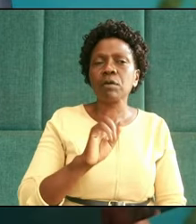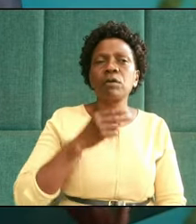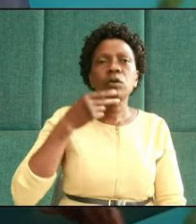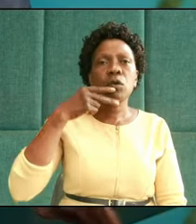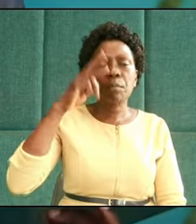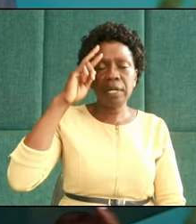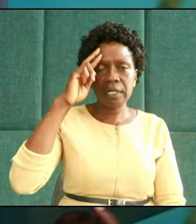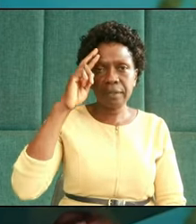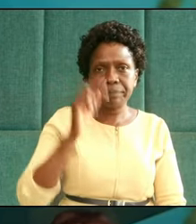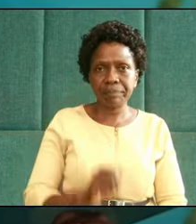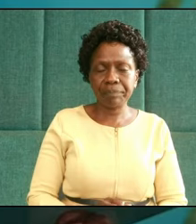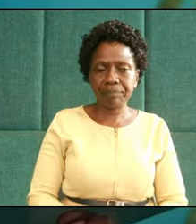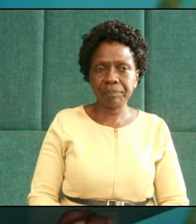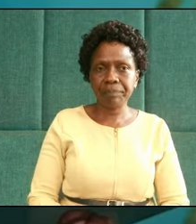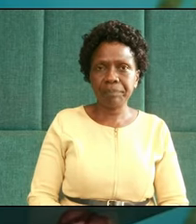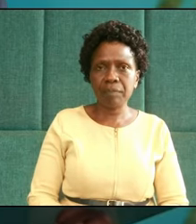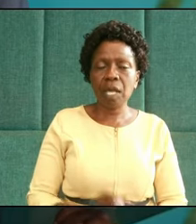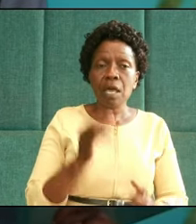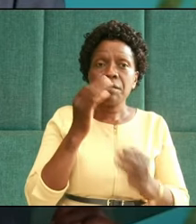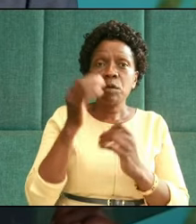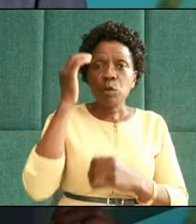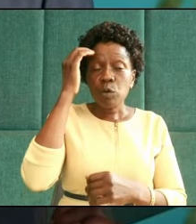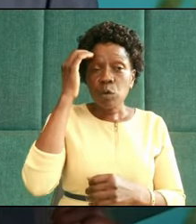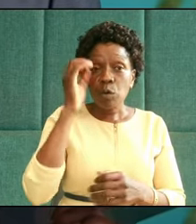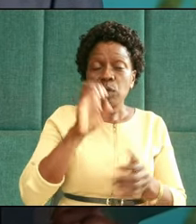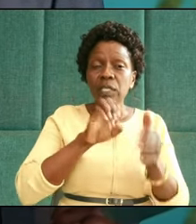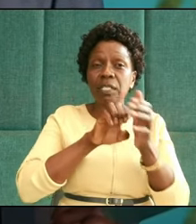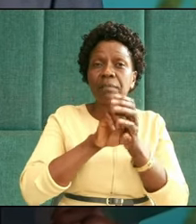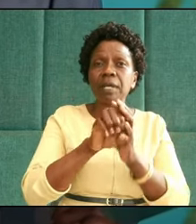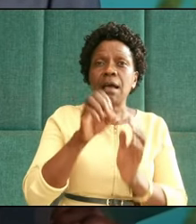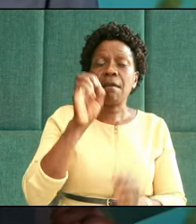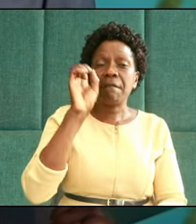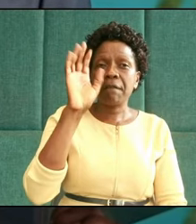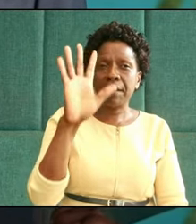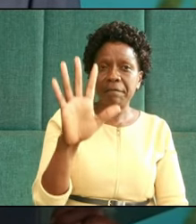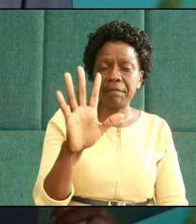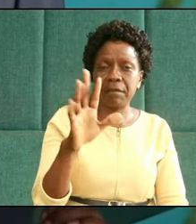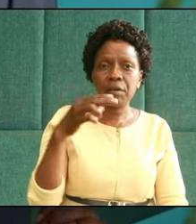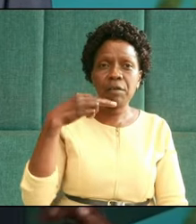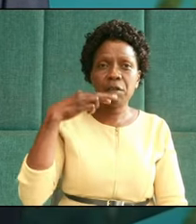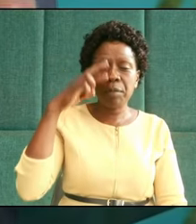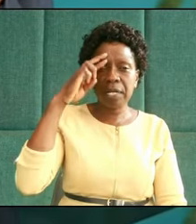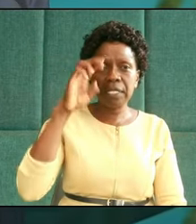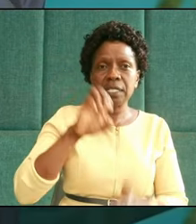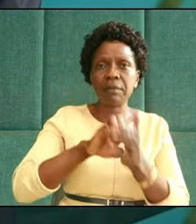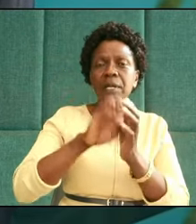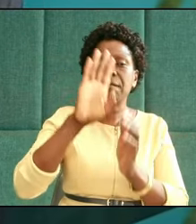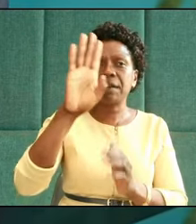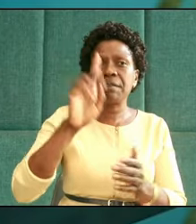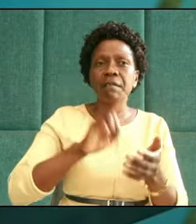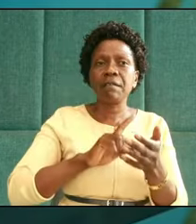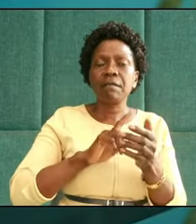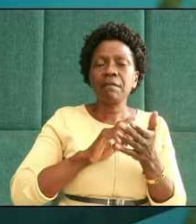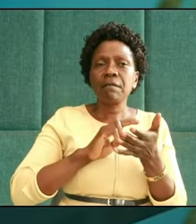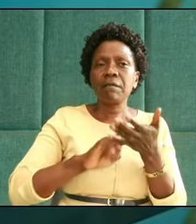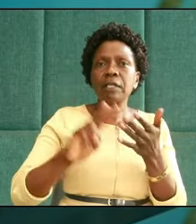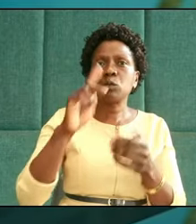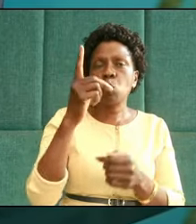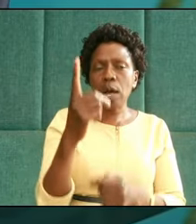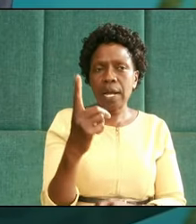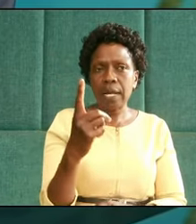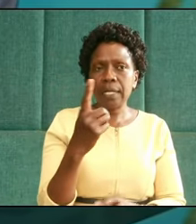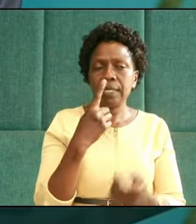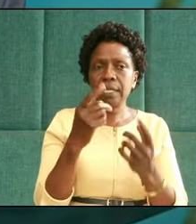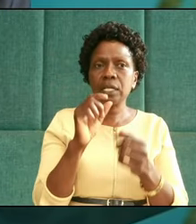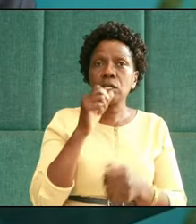bit to chapter 5. If you look at chapter 5, verse 1 says, therefore,